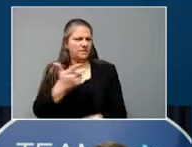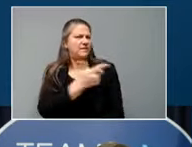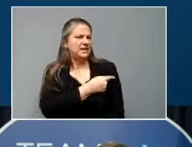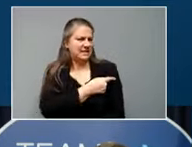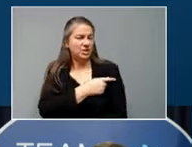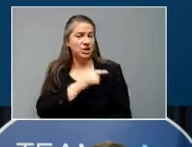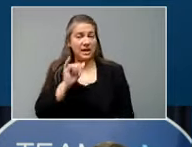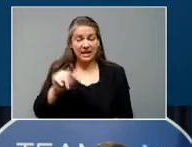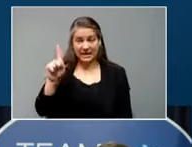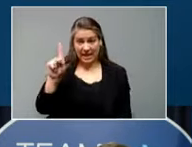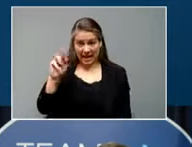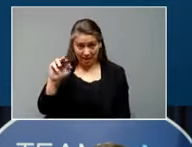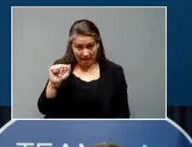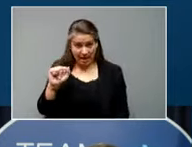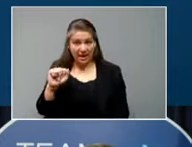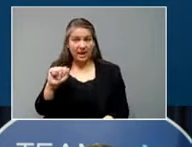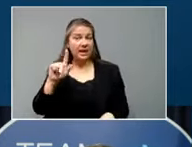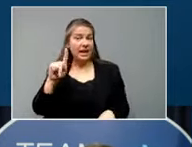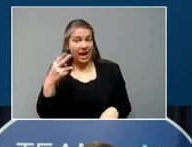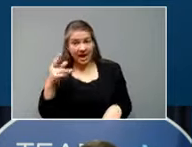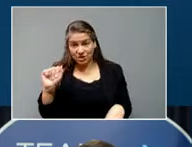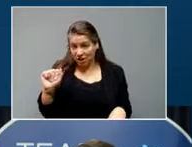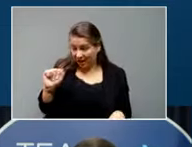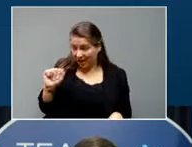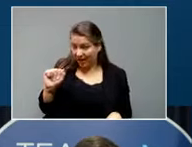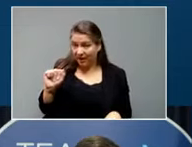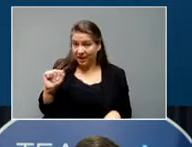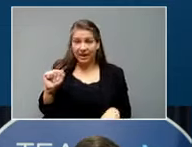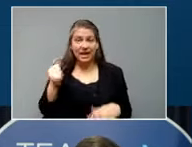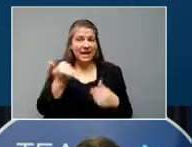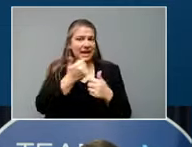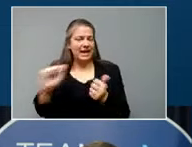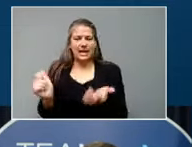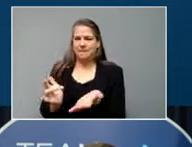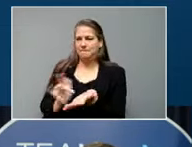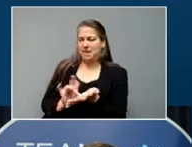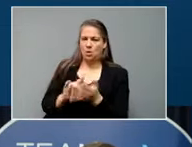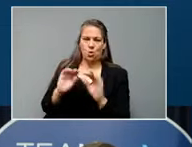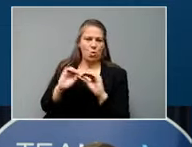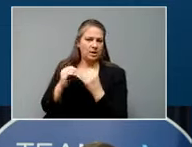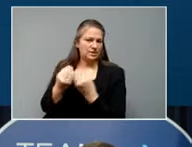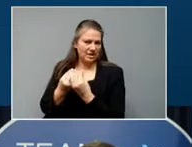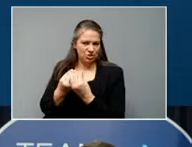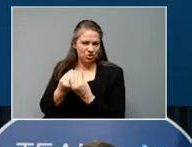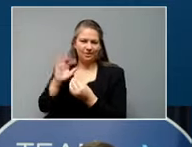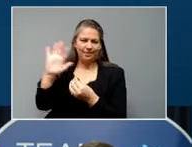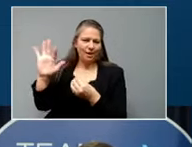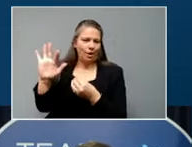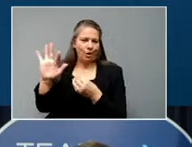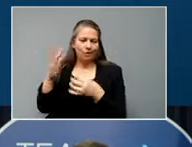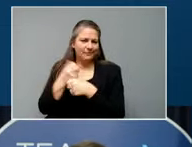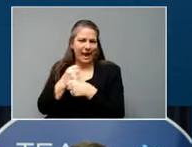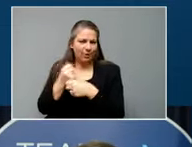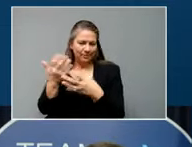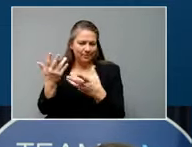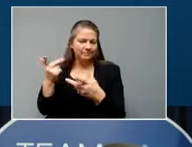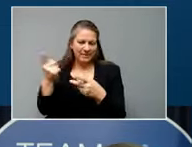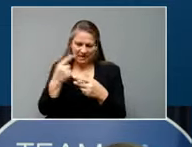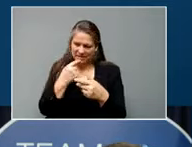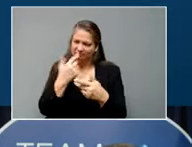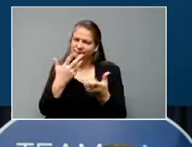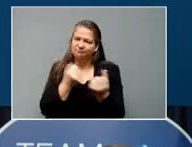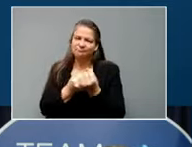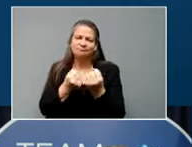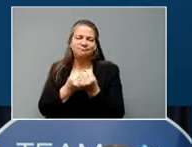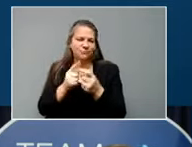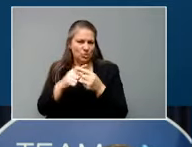KMA, the KHA, any medical organization, and their acronym is saying to get it. So